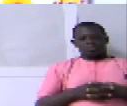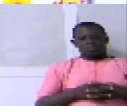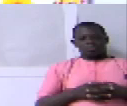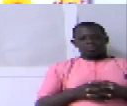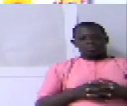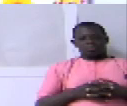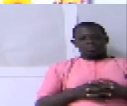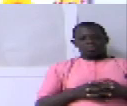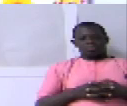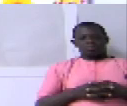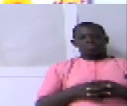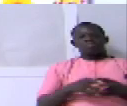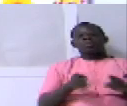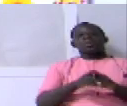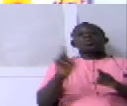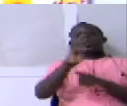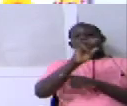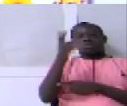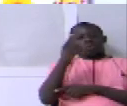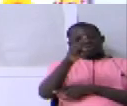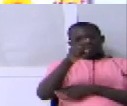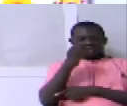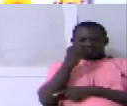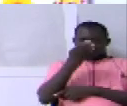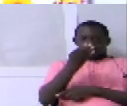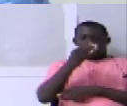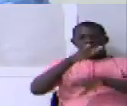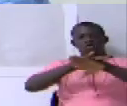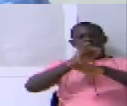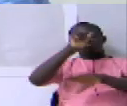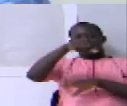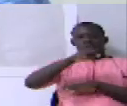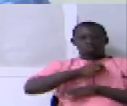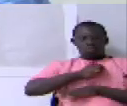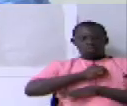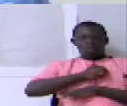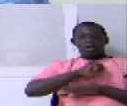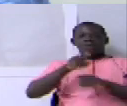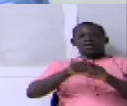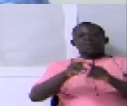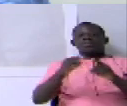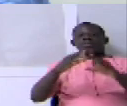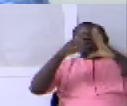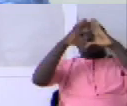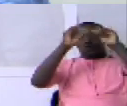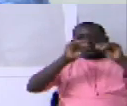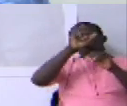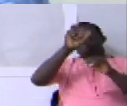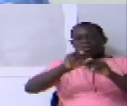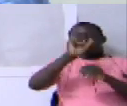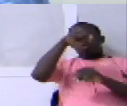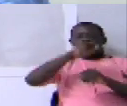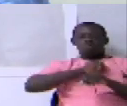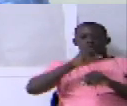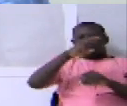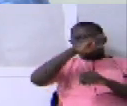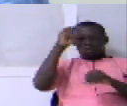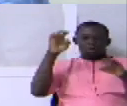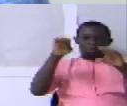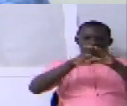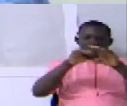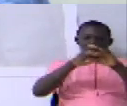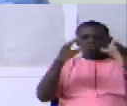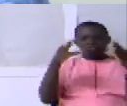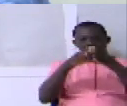kan. What would you say to your colleagues in the Gambia prison service who may be